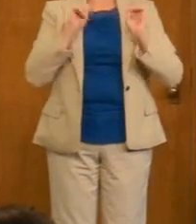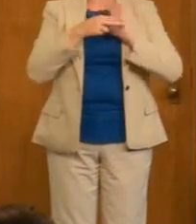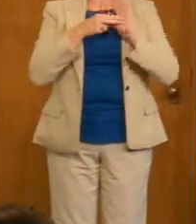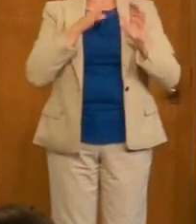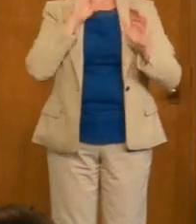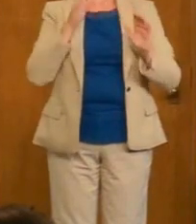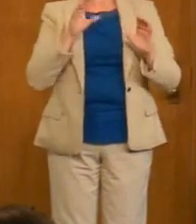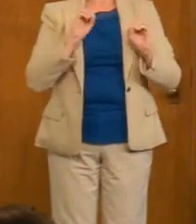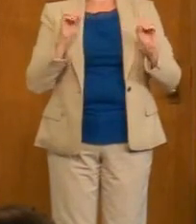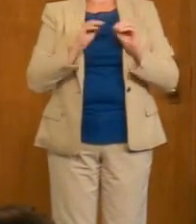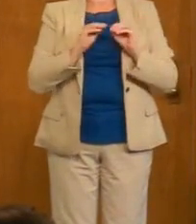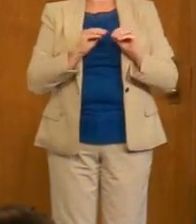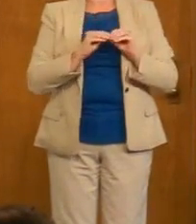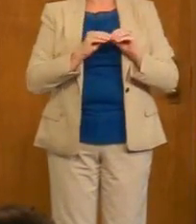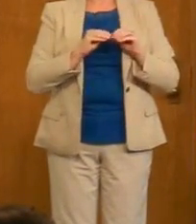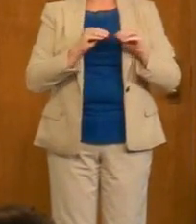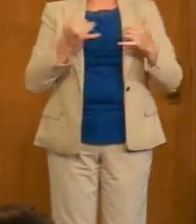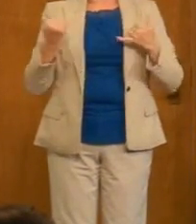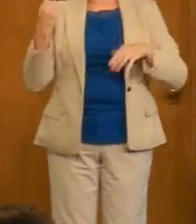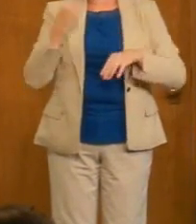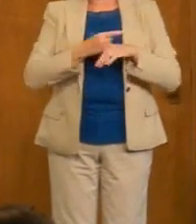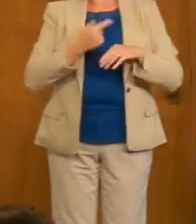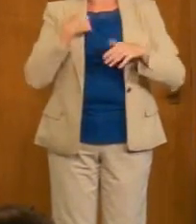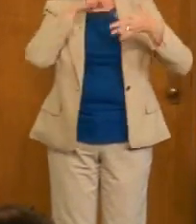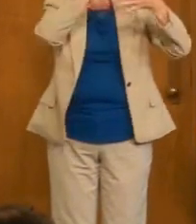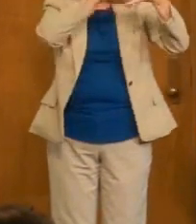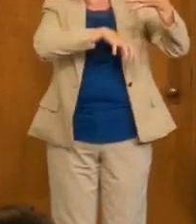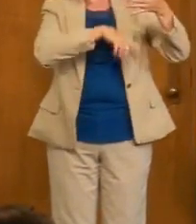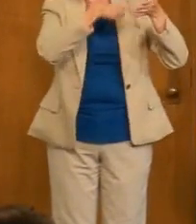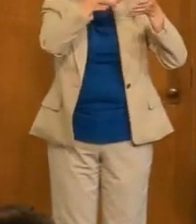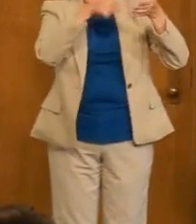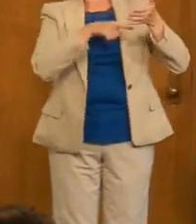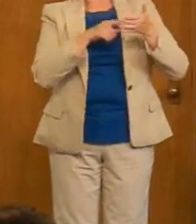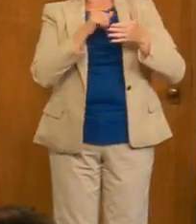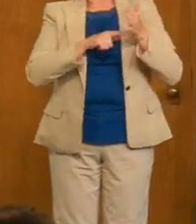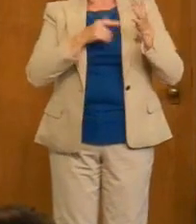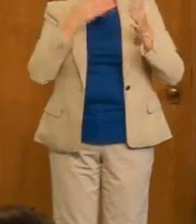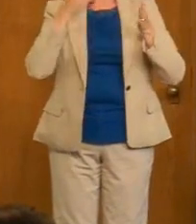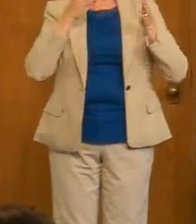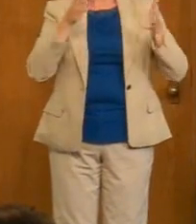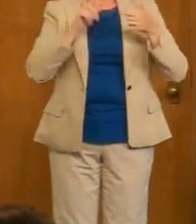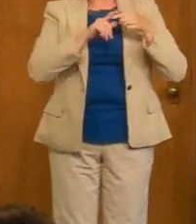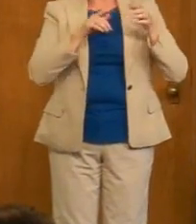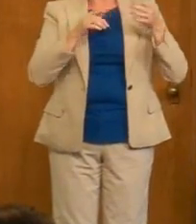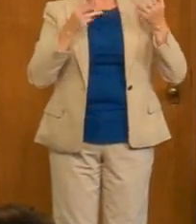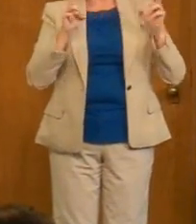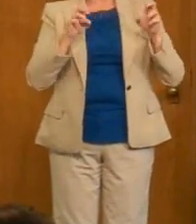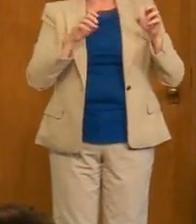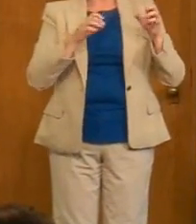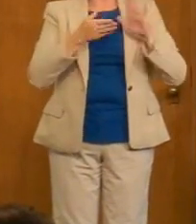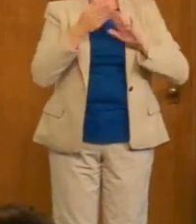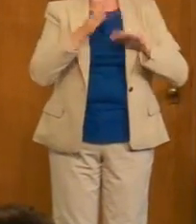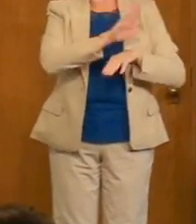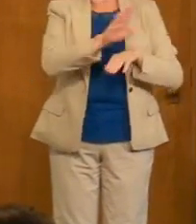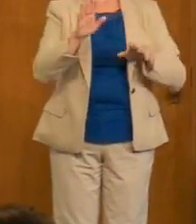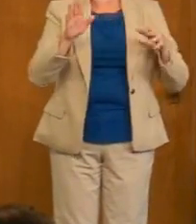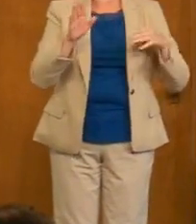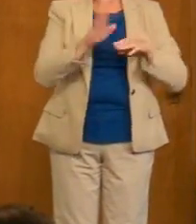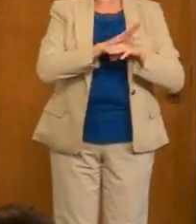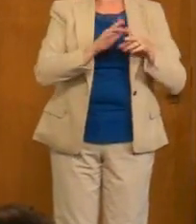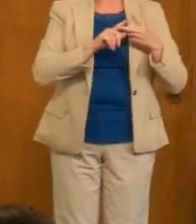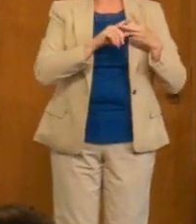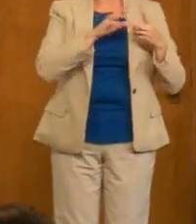guidance being offered, but as I understand it, the isolation won't be mandatory anymore. Like public health can't fine someone